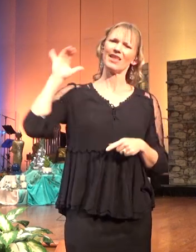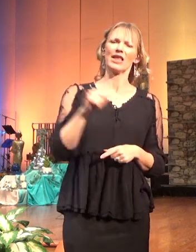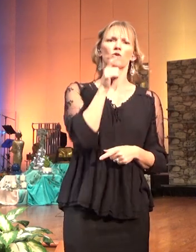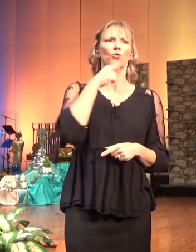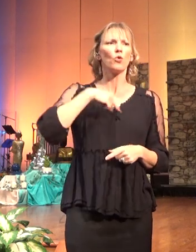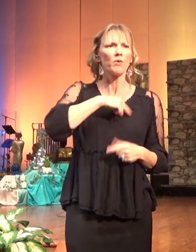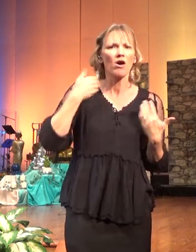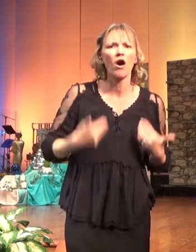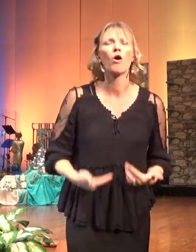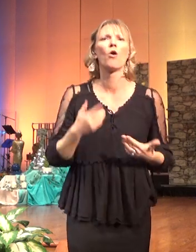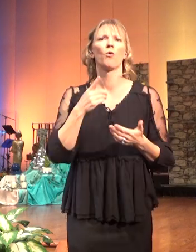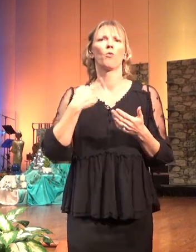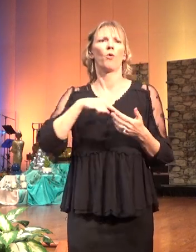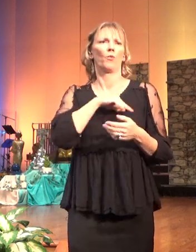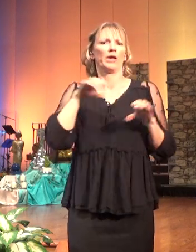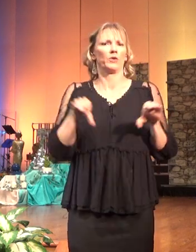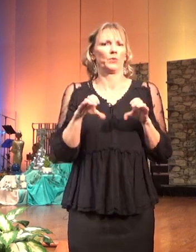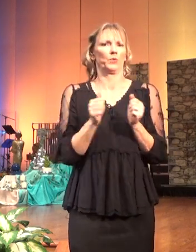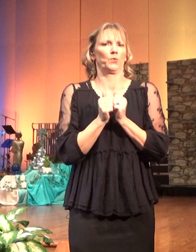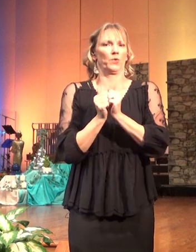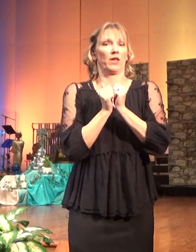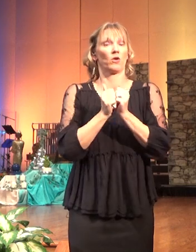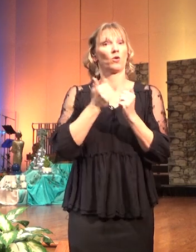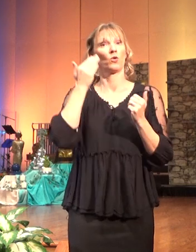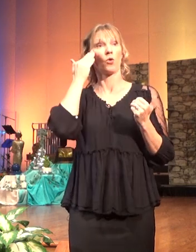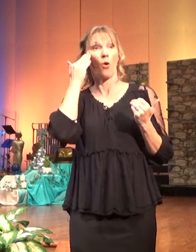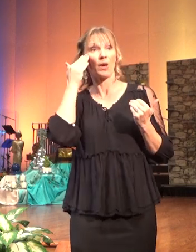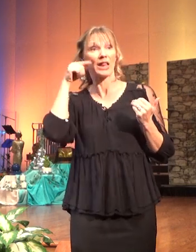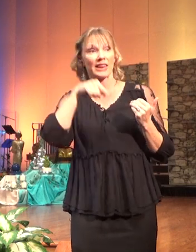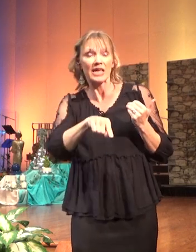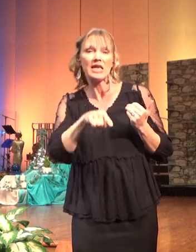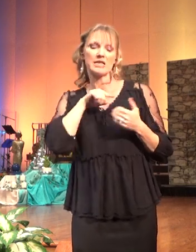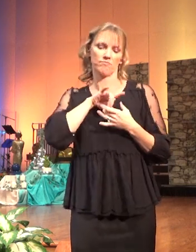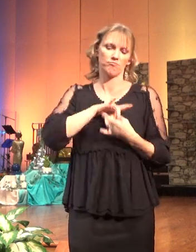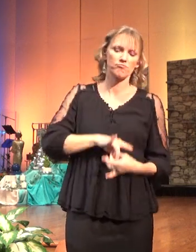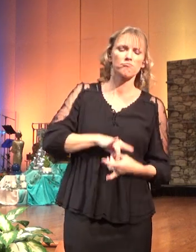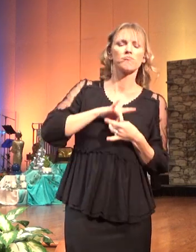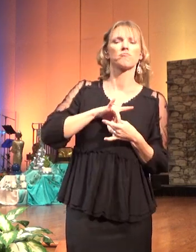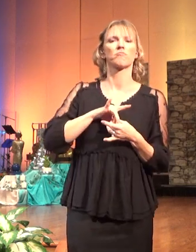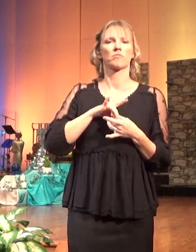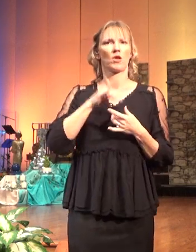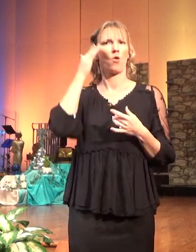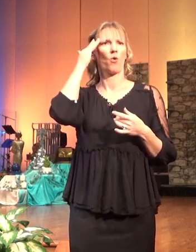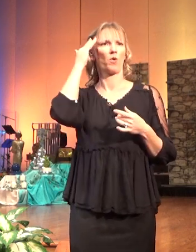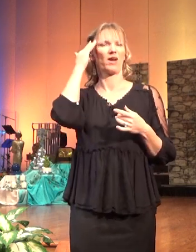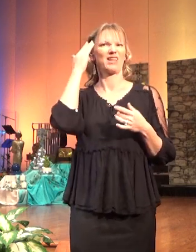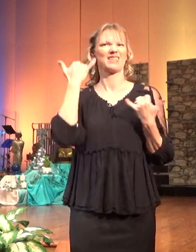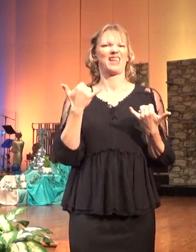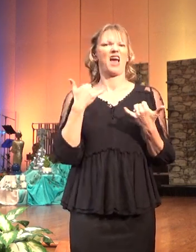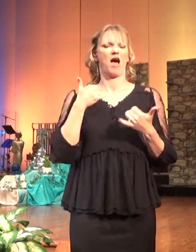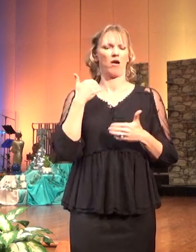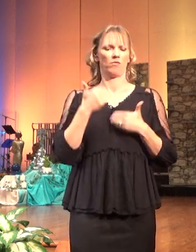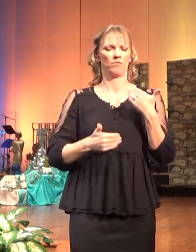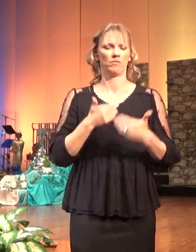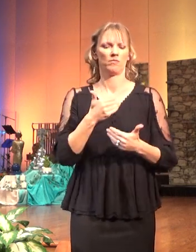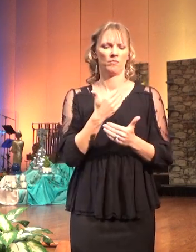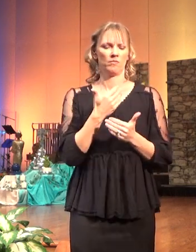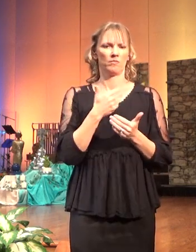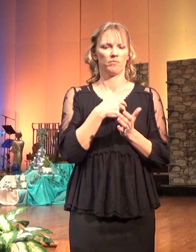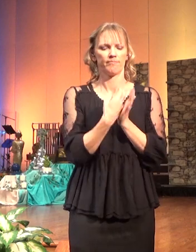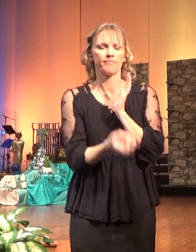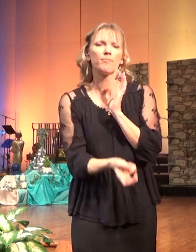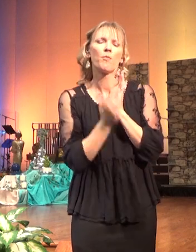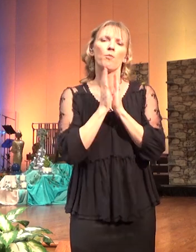that is what we do together. Knowing this and anchoring our awareness in this, we now move into prayerfulness. We take time